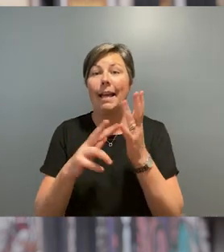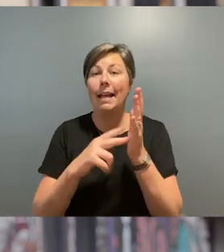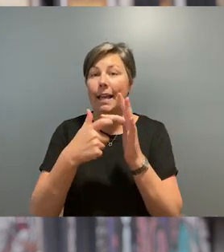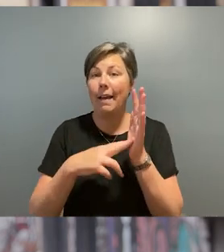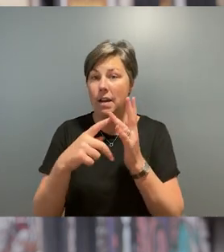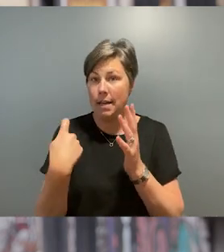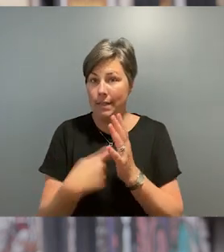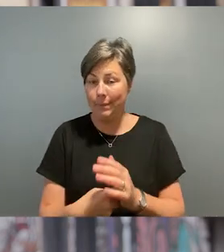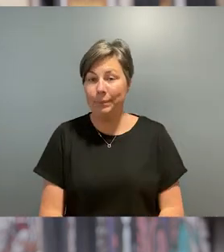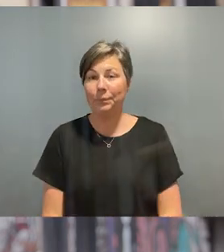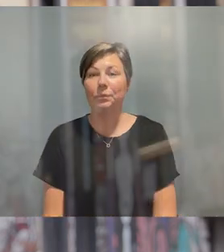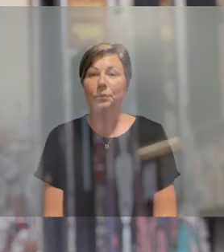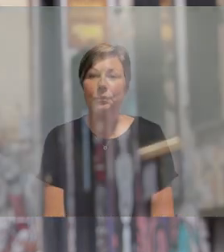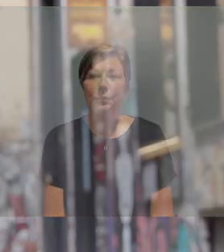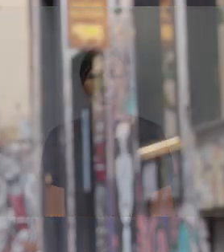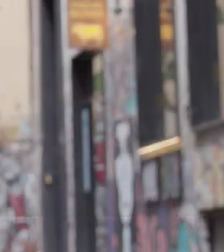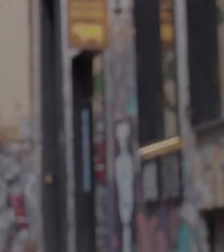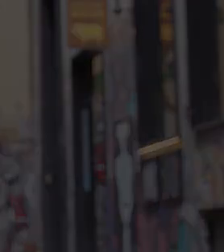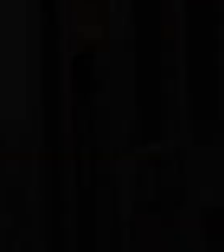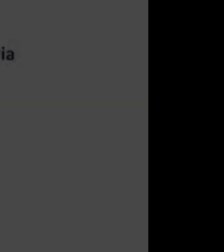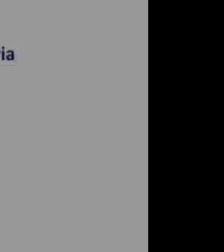Honourable Linda Dessau, Governor of Victoria.